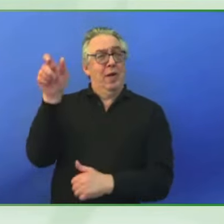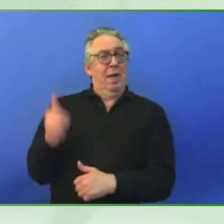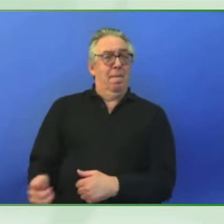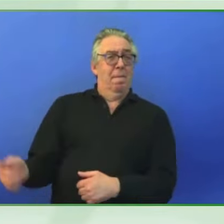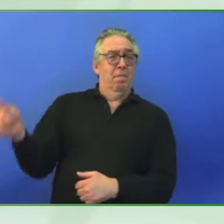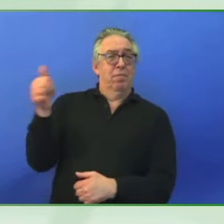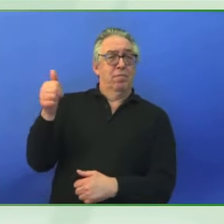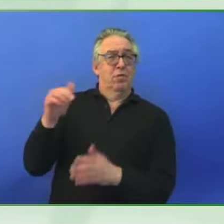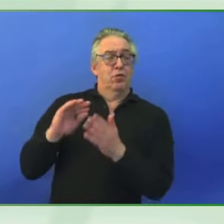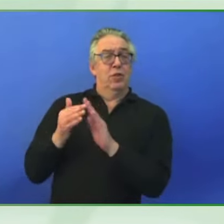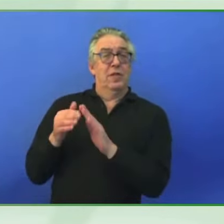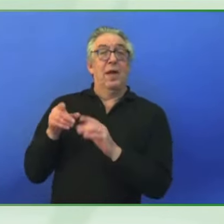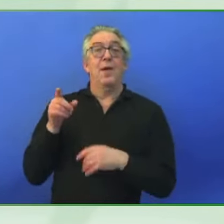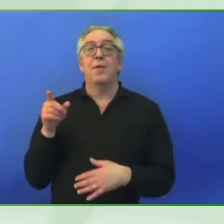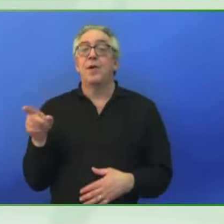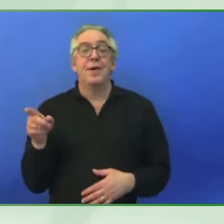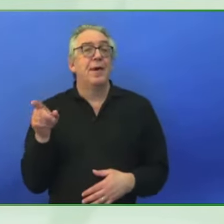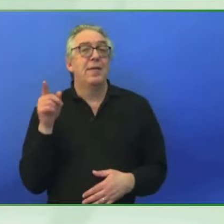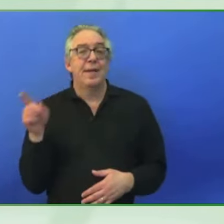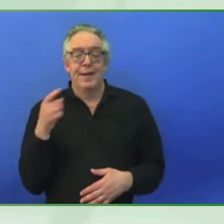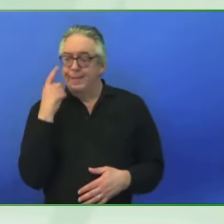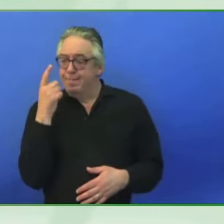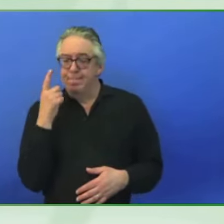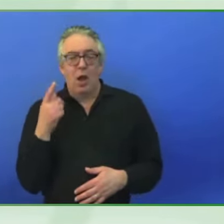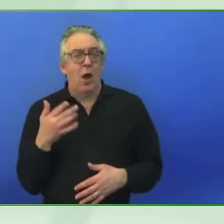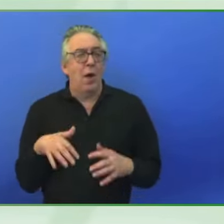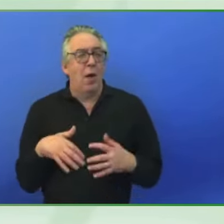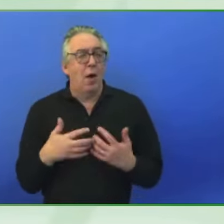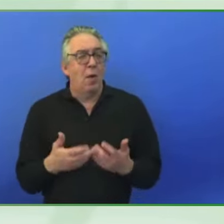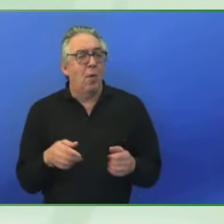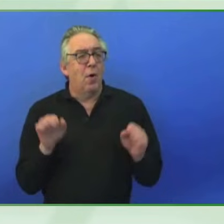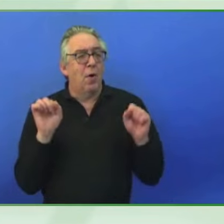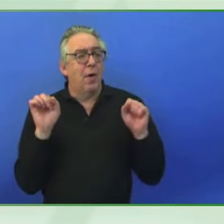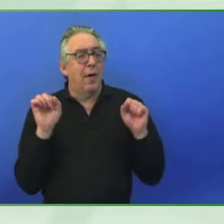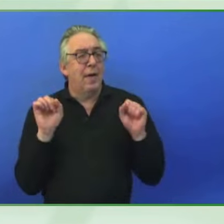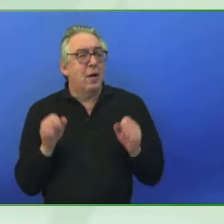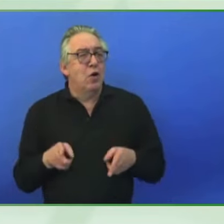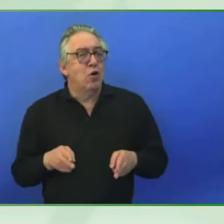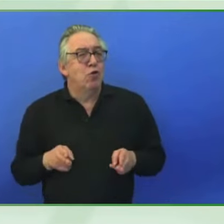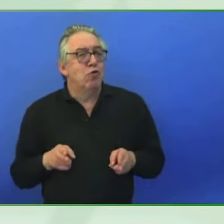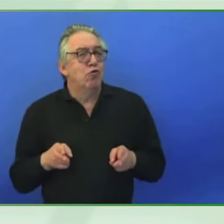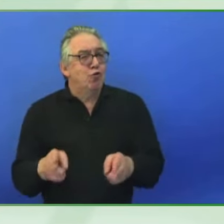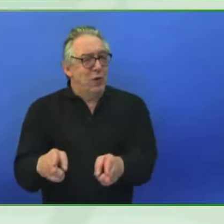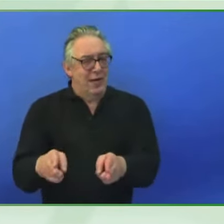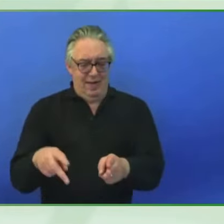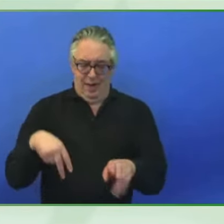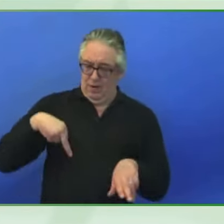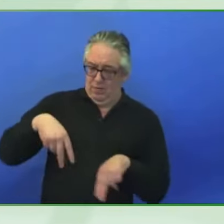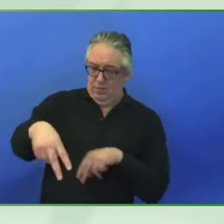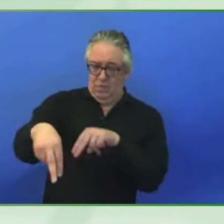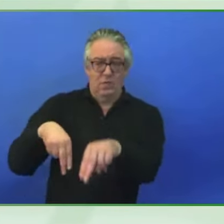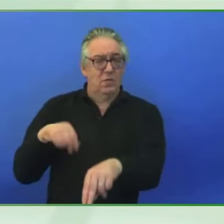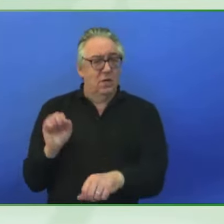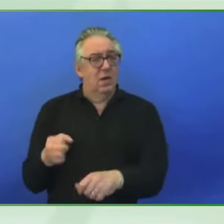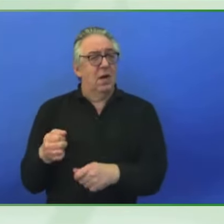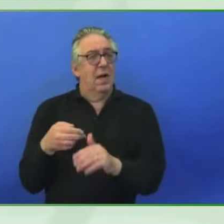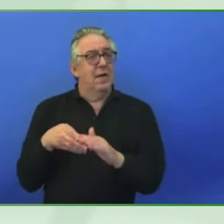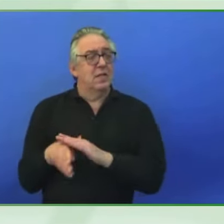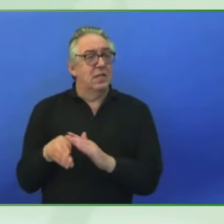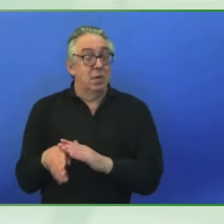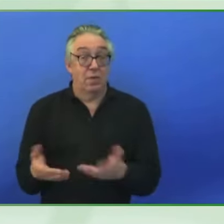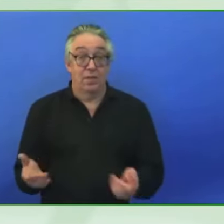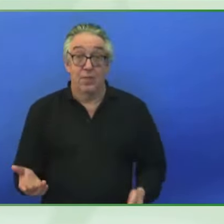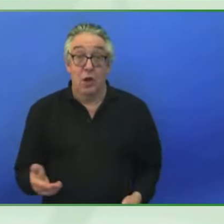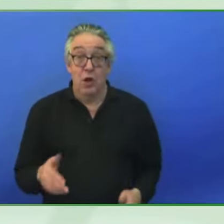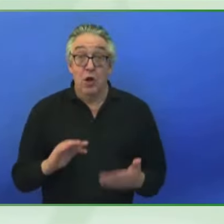better understanding of the accessibility of their streets and sidewalks. Cities have thousands of miles of sidewalks. New